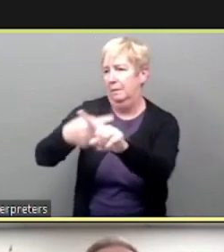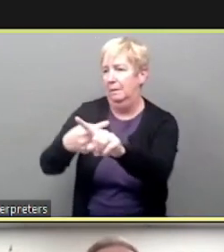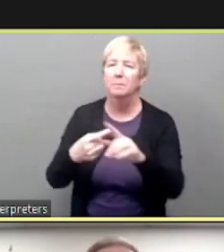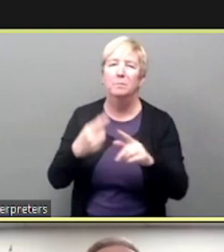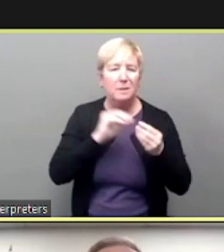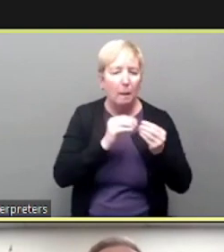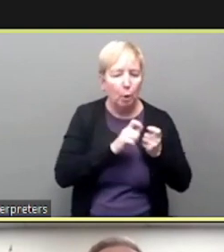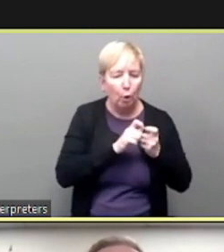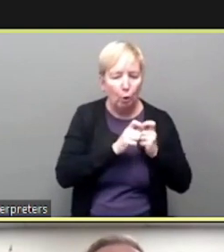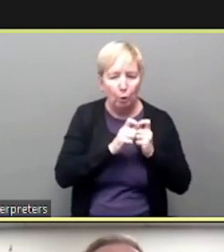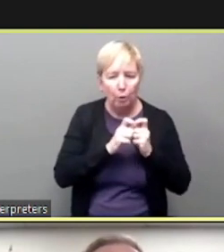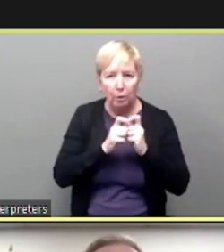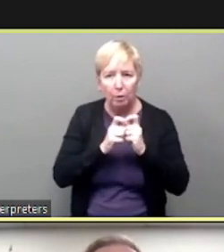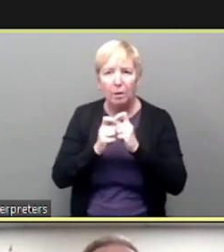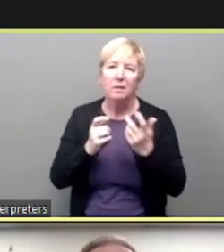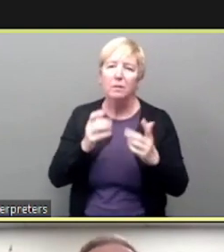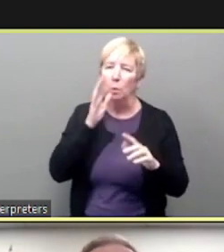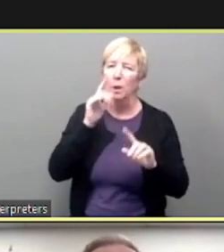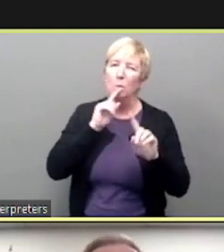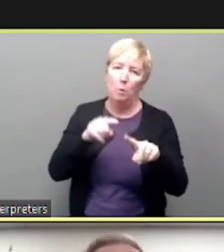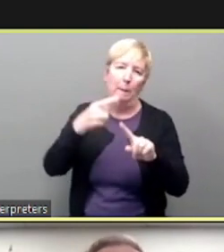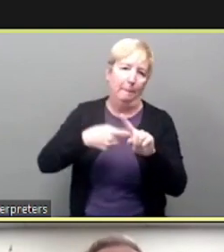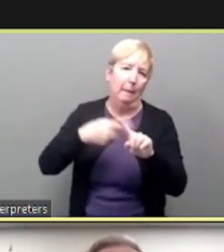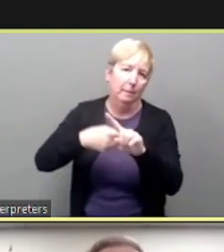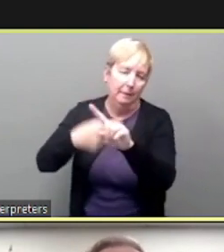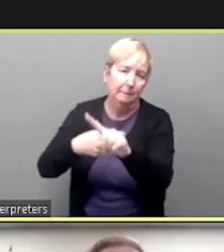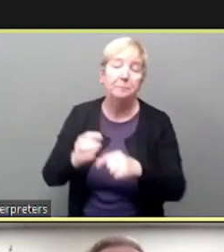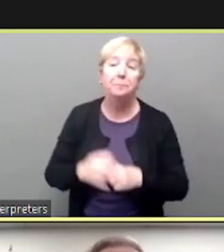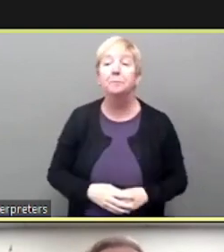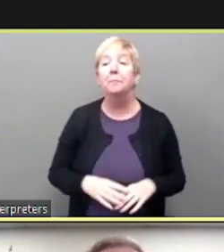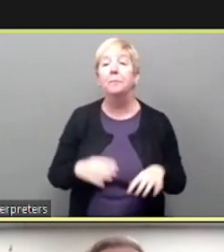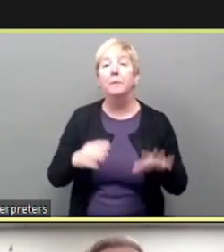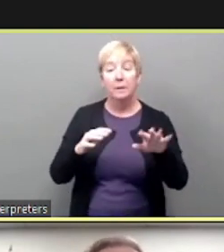doing. Once you get over, well, like with hospitals, we're at